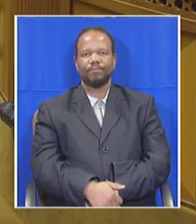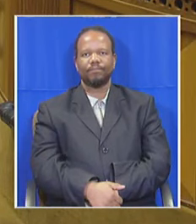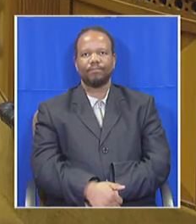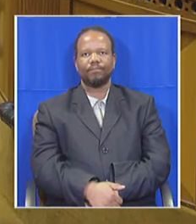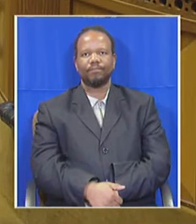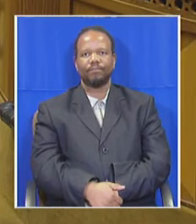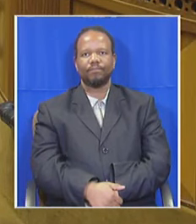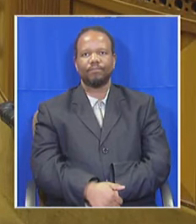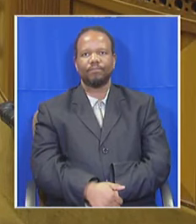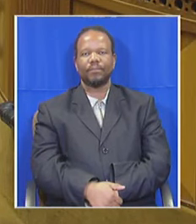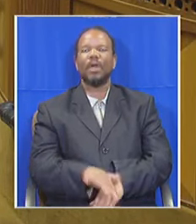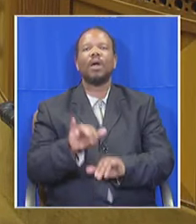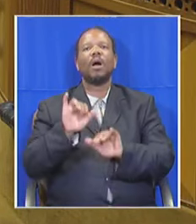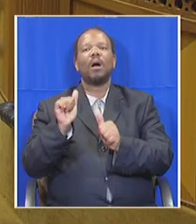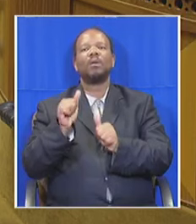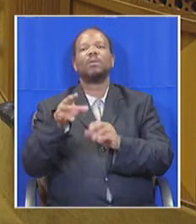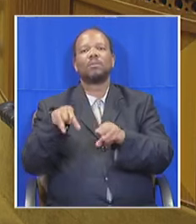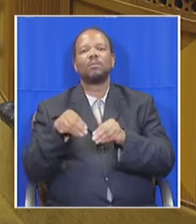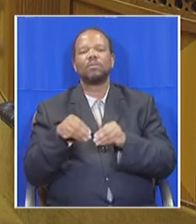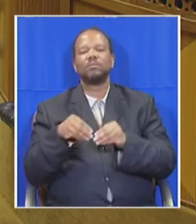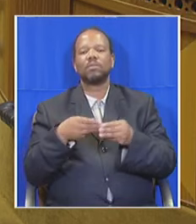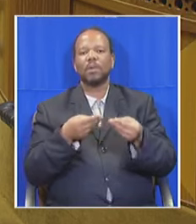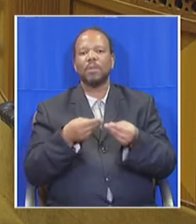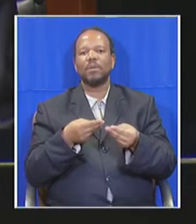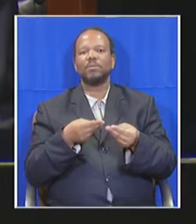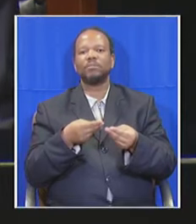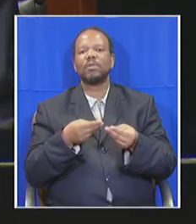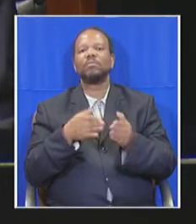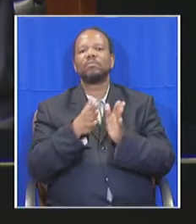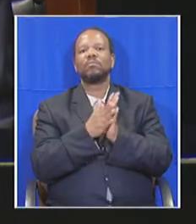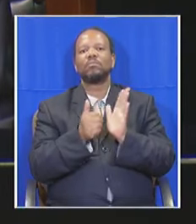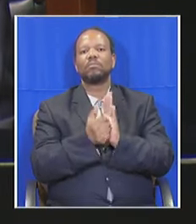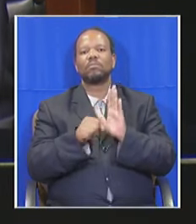Deputy Speaker, I move that the bill as amended be passed. Are there any objections?